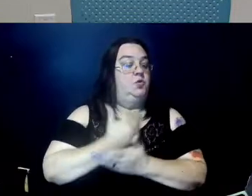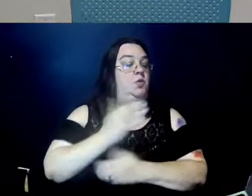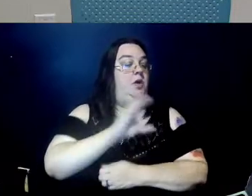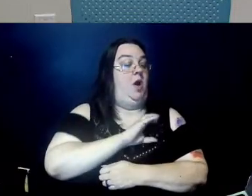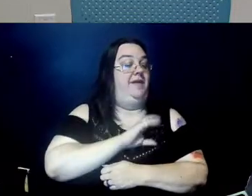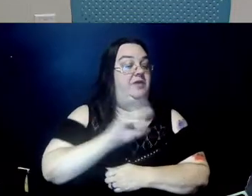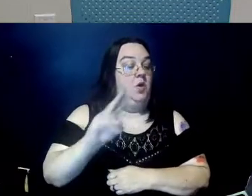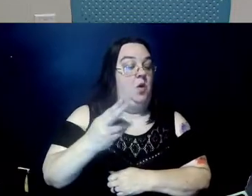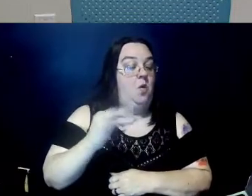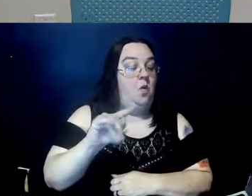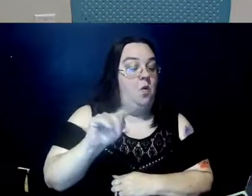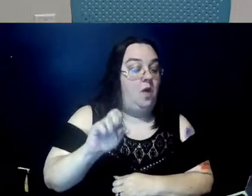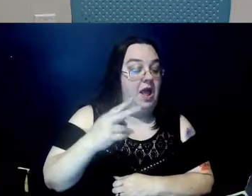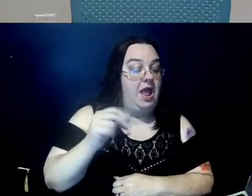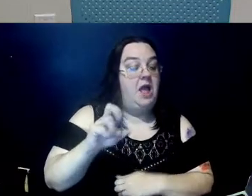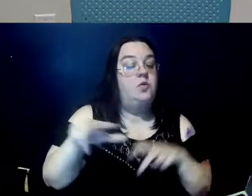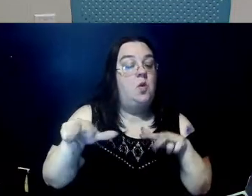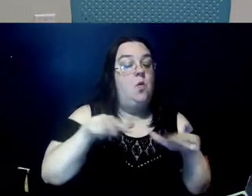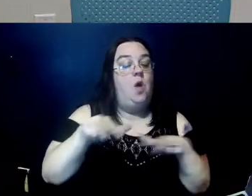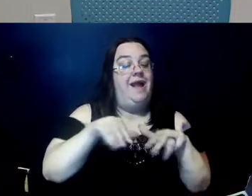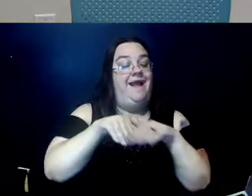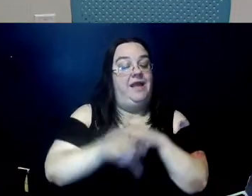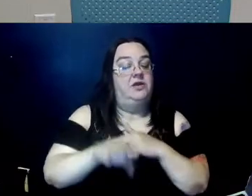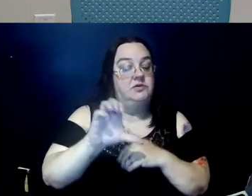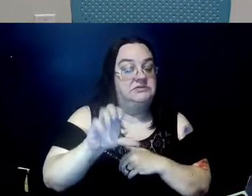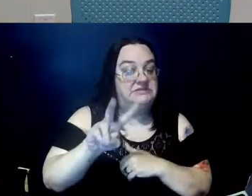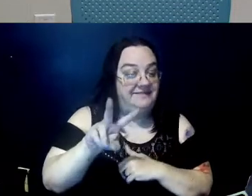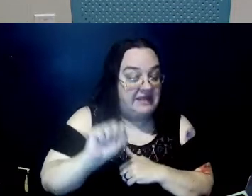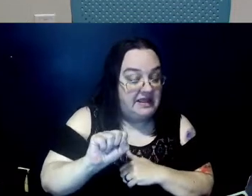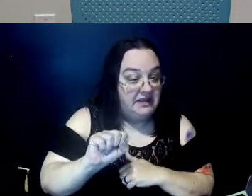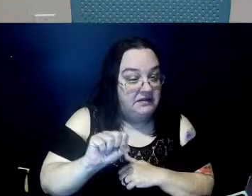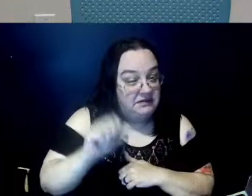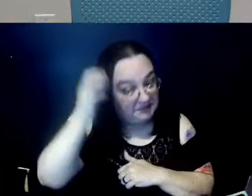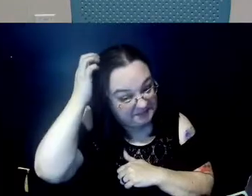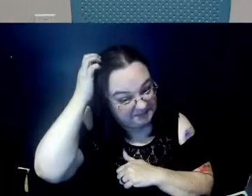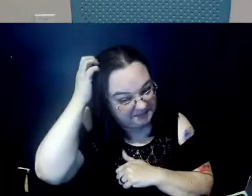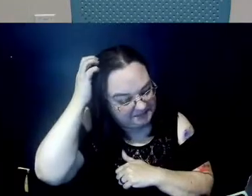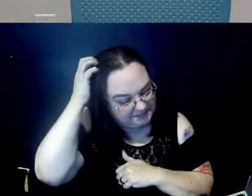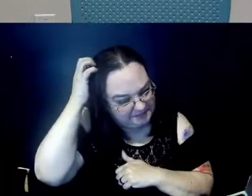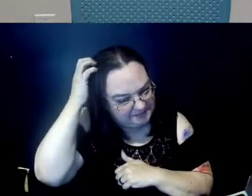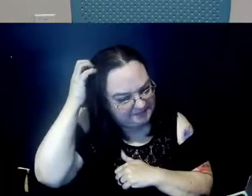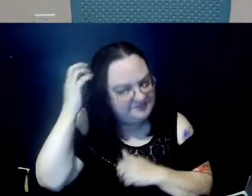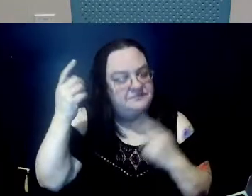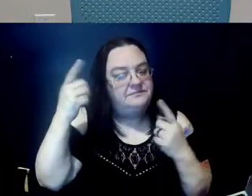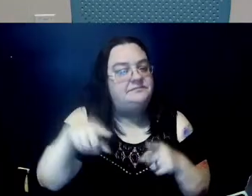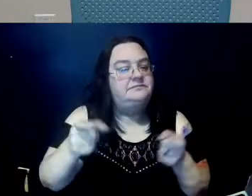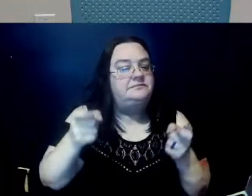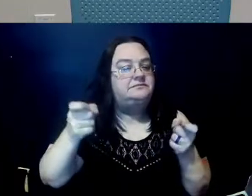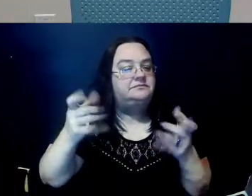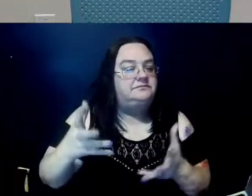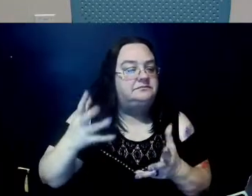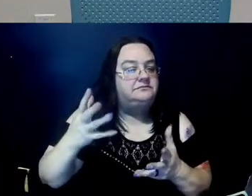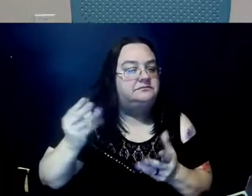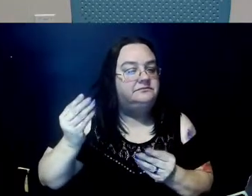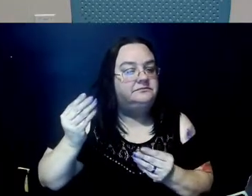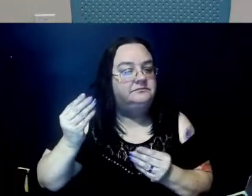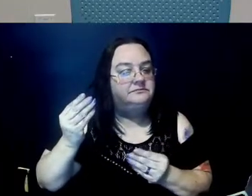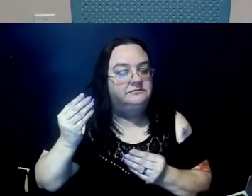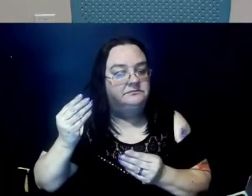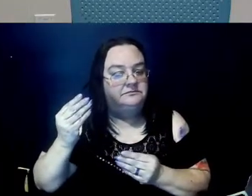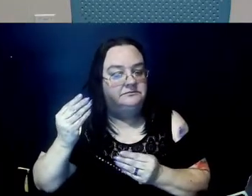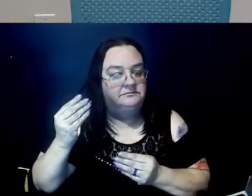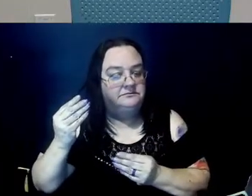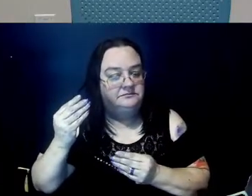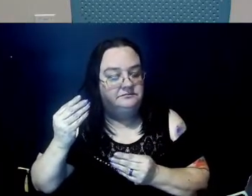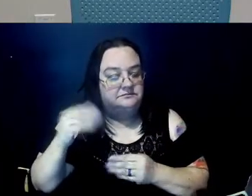were walking into the CVS where the manager advised and pointed out a male that they know